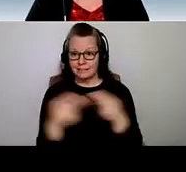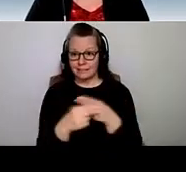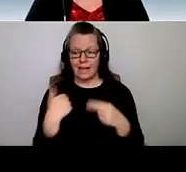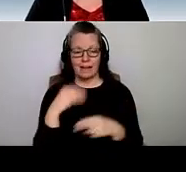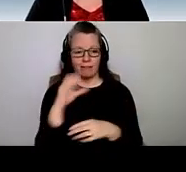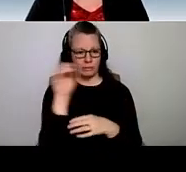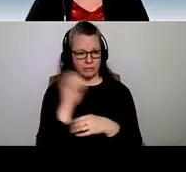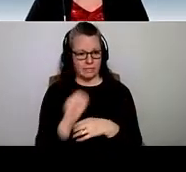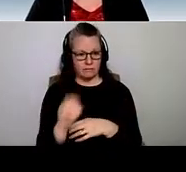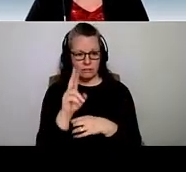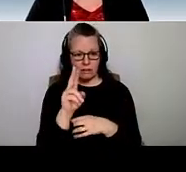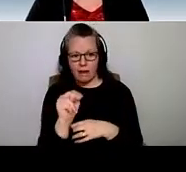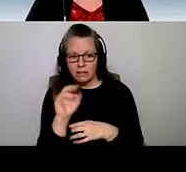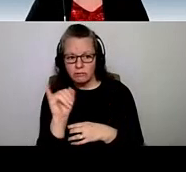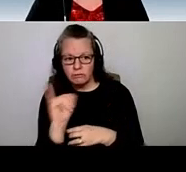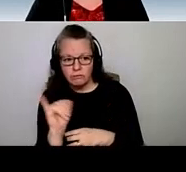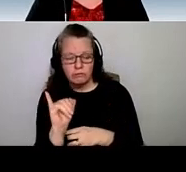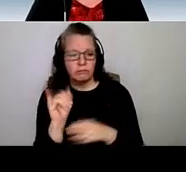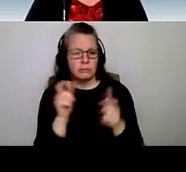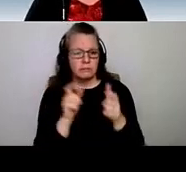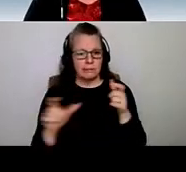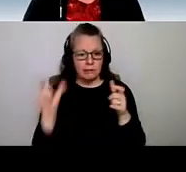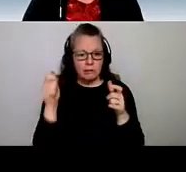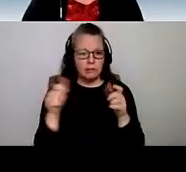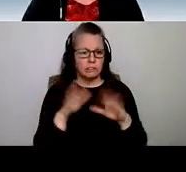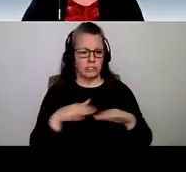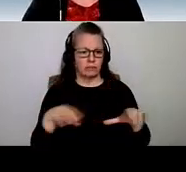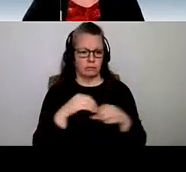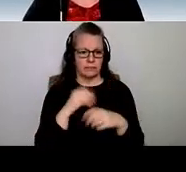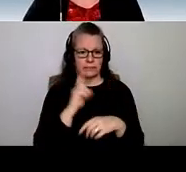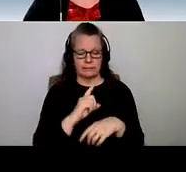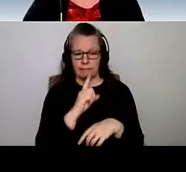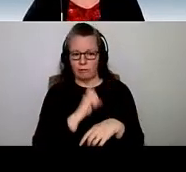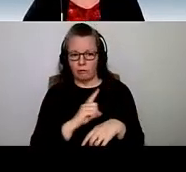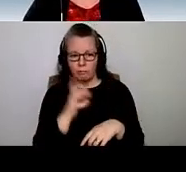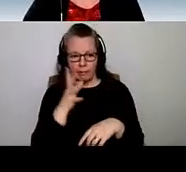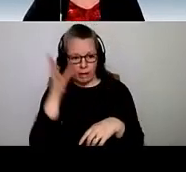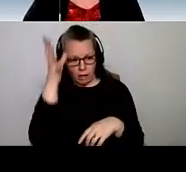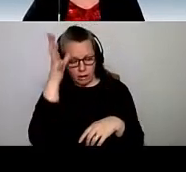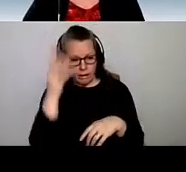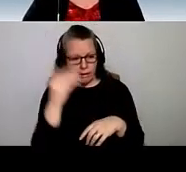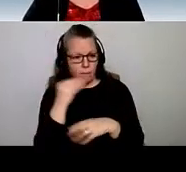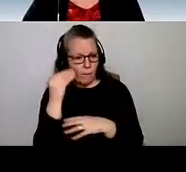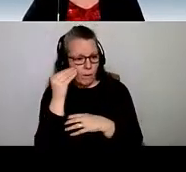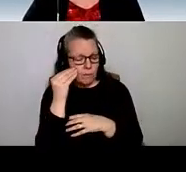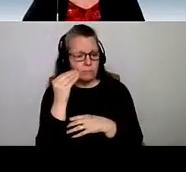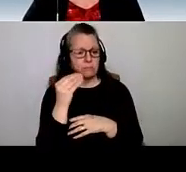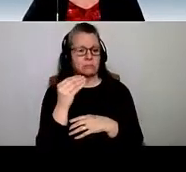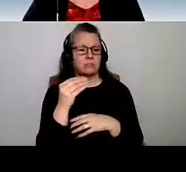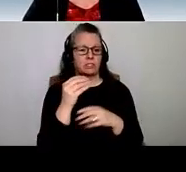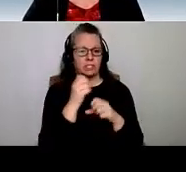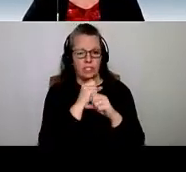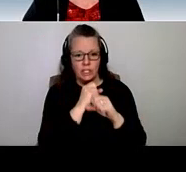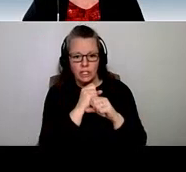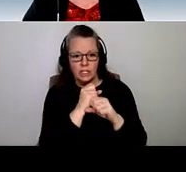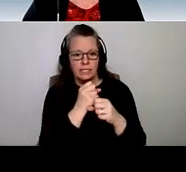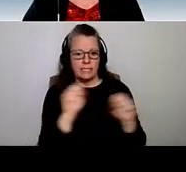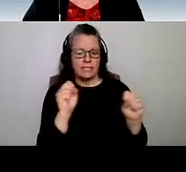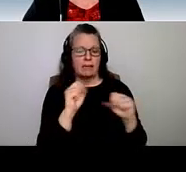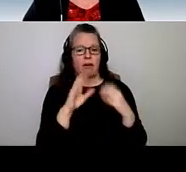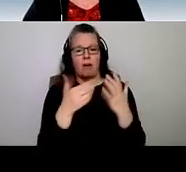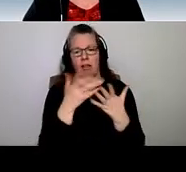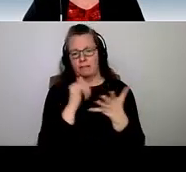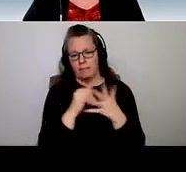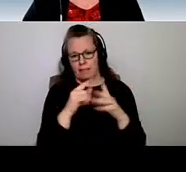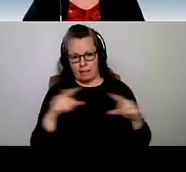is greater, children in single households, food insecurity, and so forth. So these are really